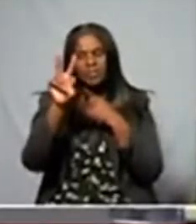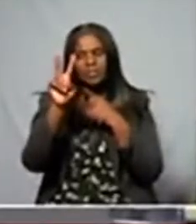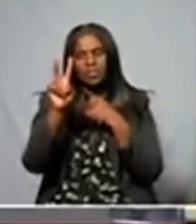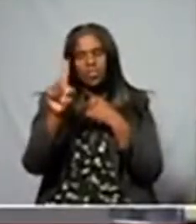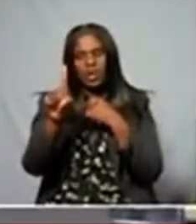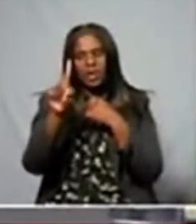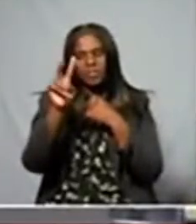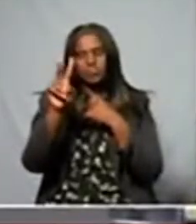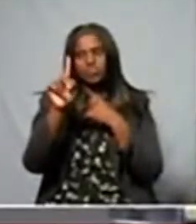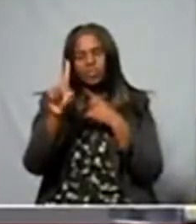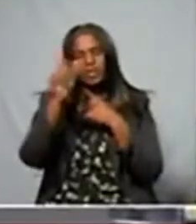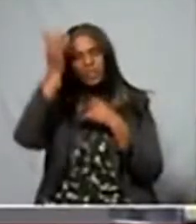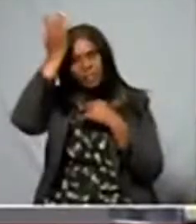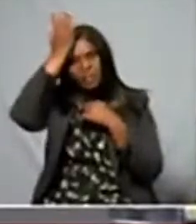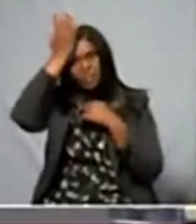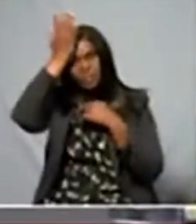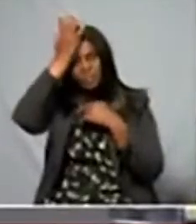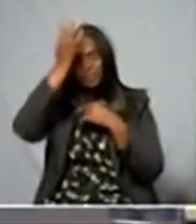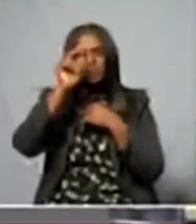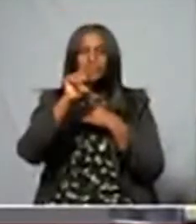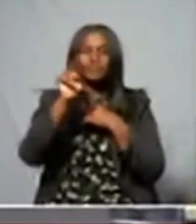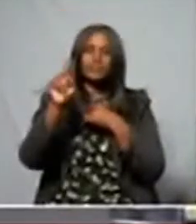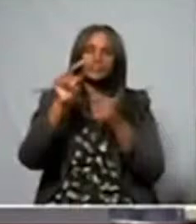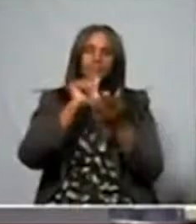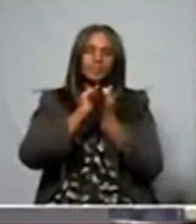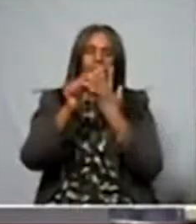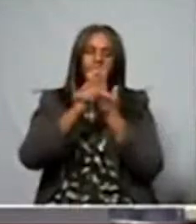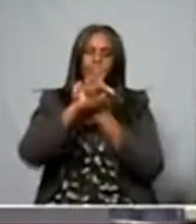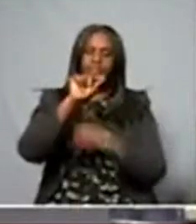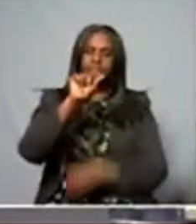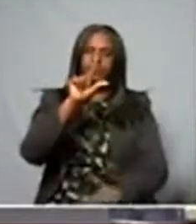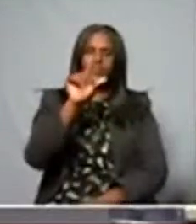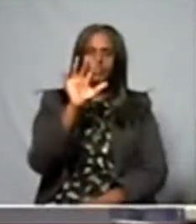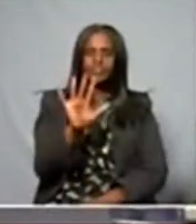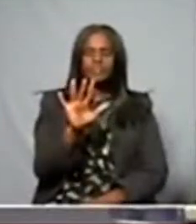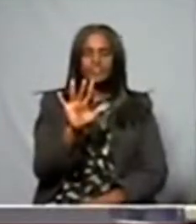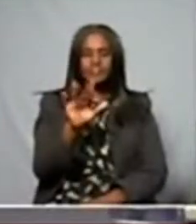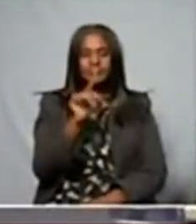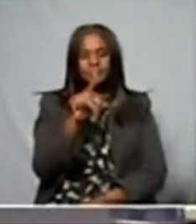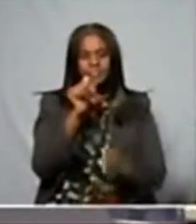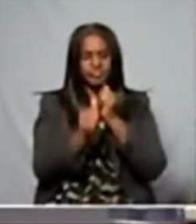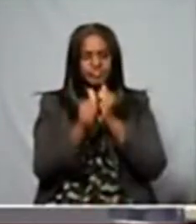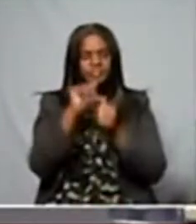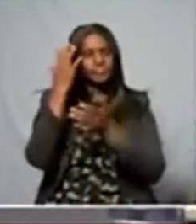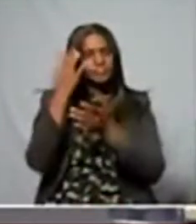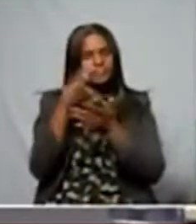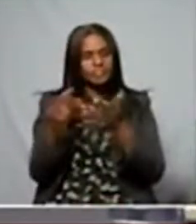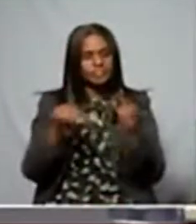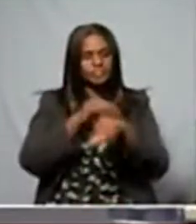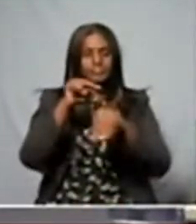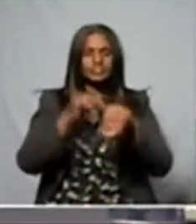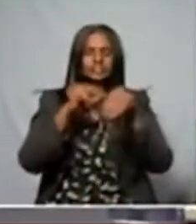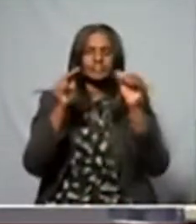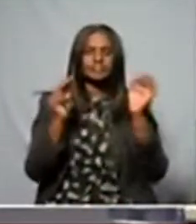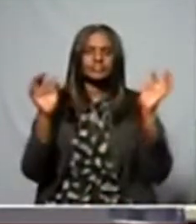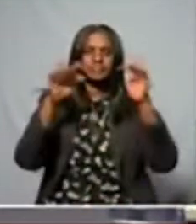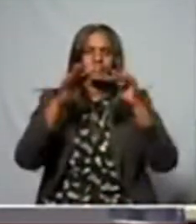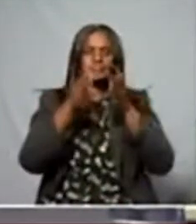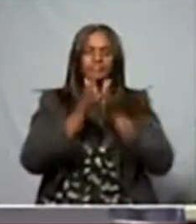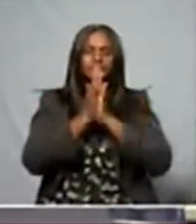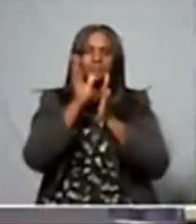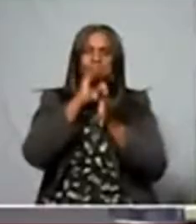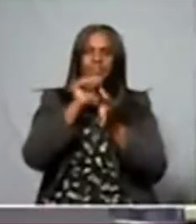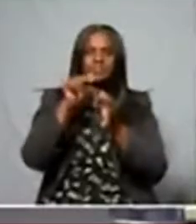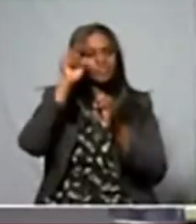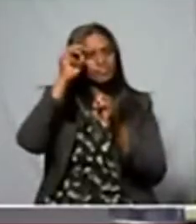3121, dated 22nd April 2025, in which the Clerk of the National Assembly requested the